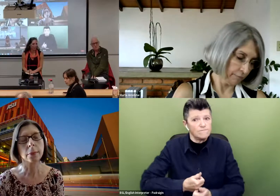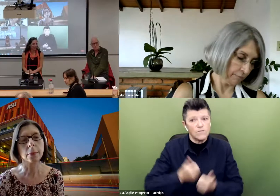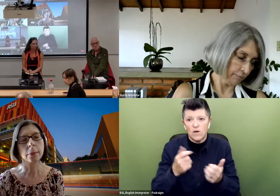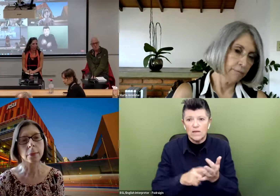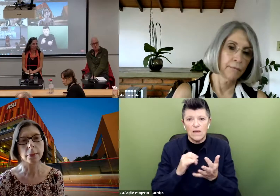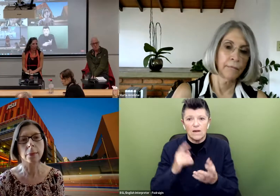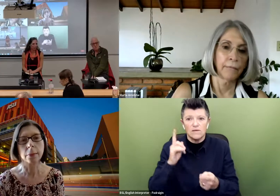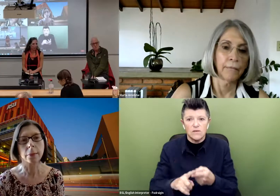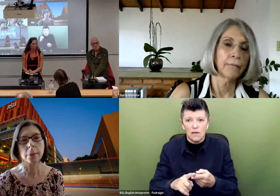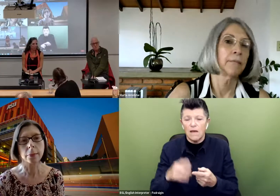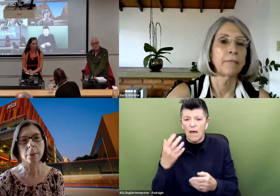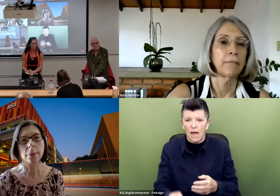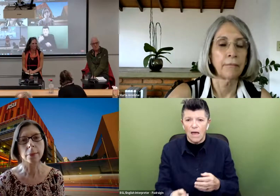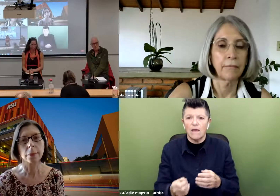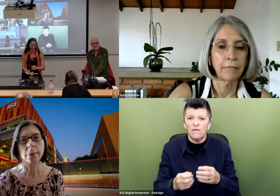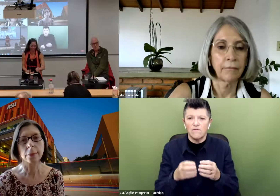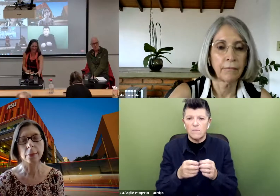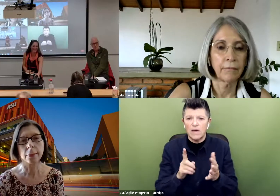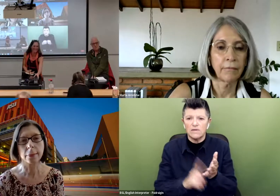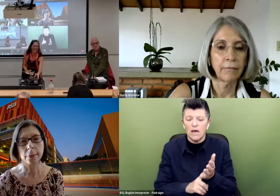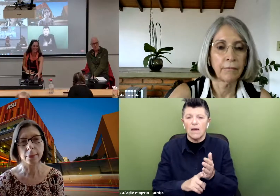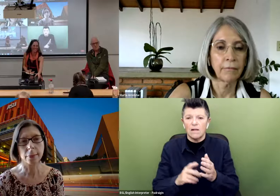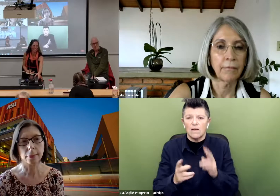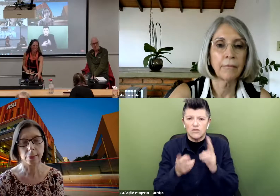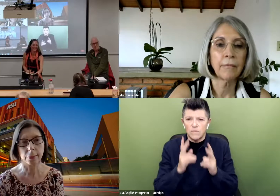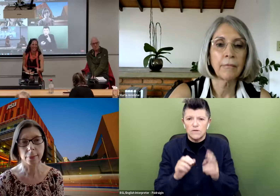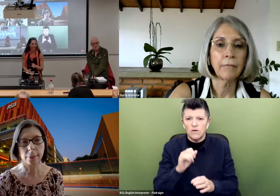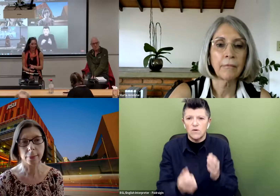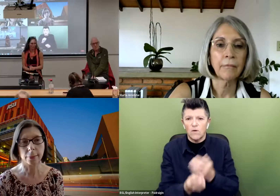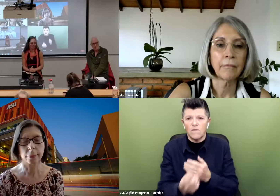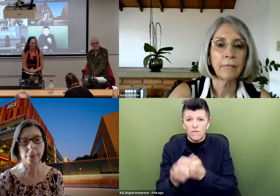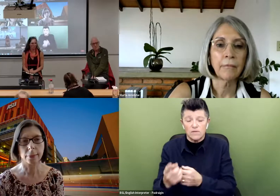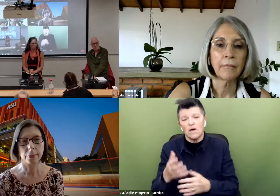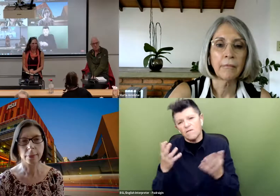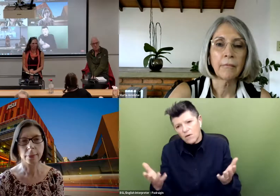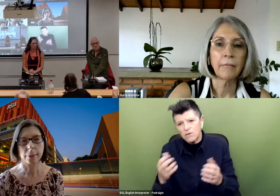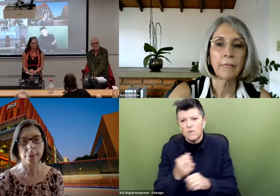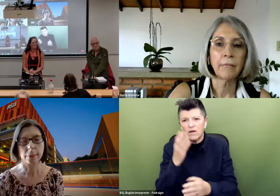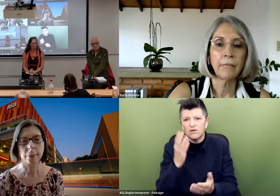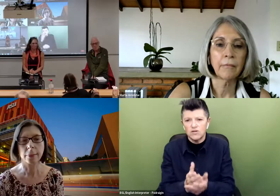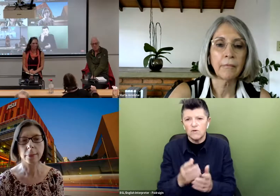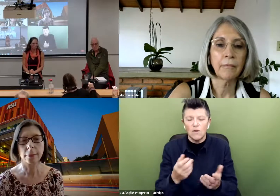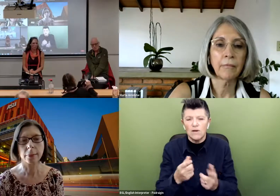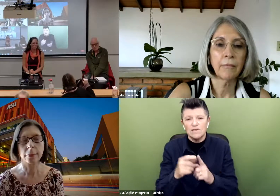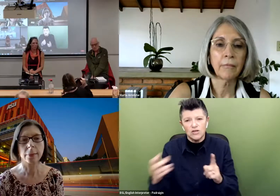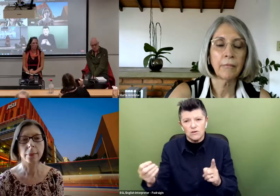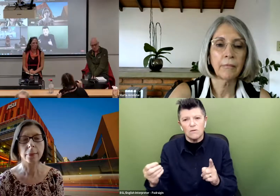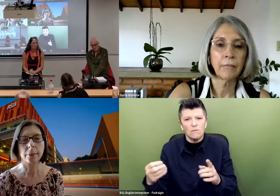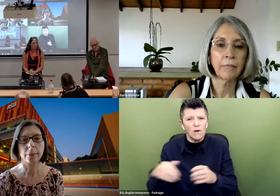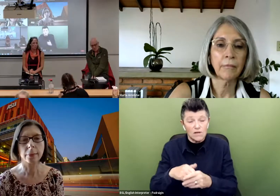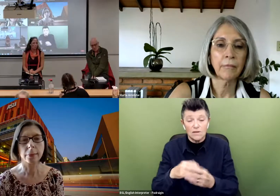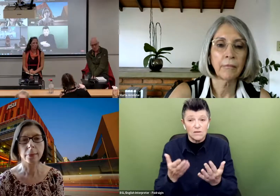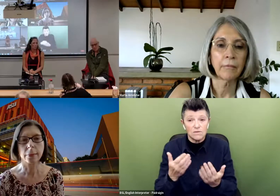to having British Sign Language interpreters on your events, because of course that is about making digital content more inclusive, which is excellent.